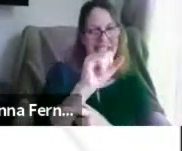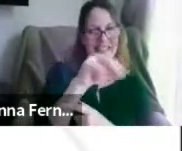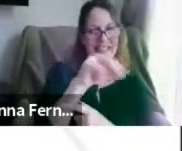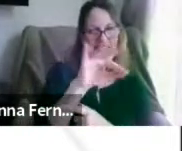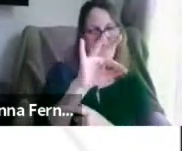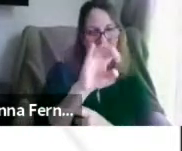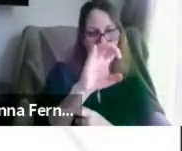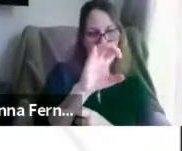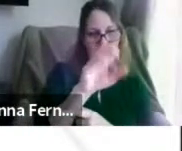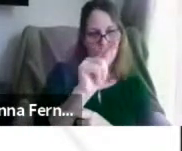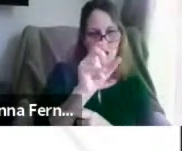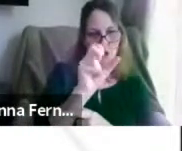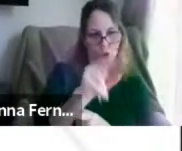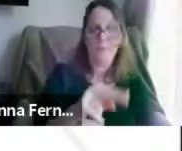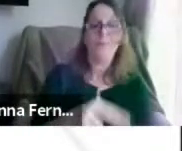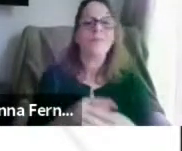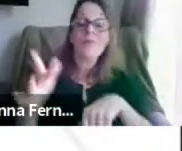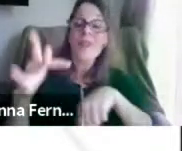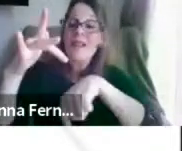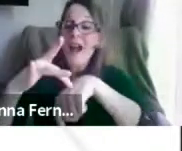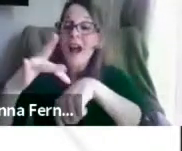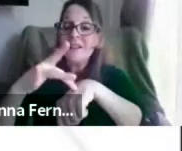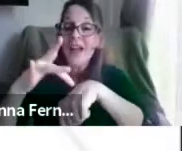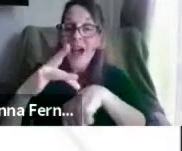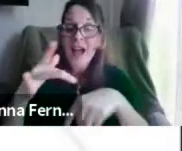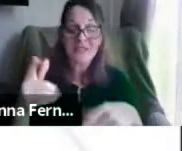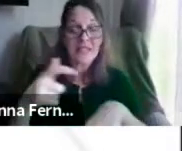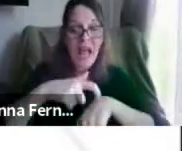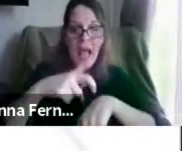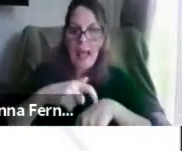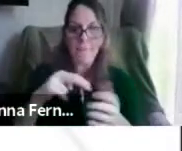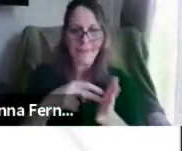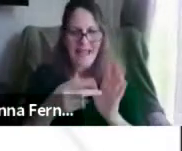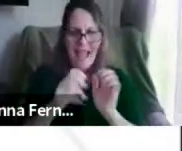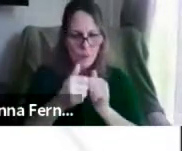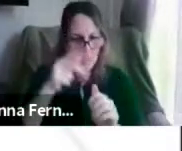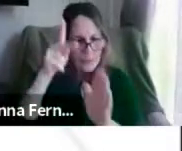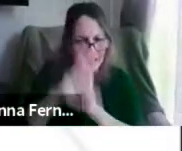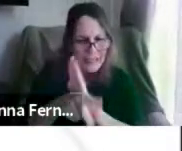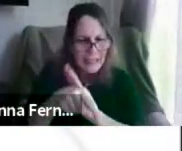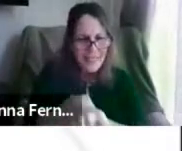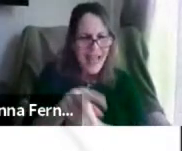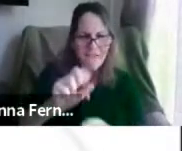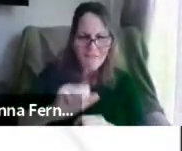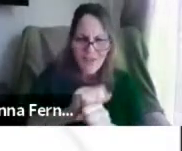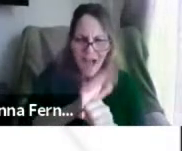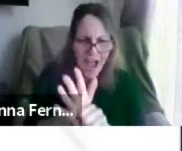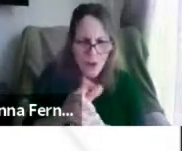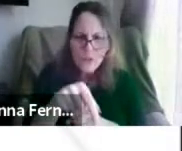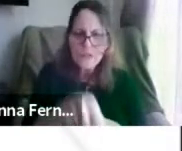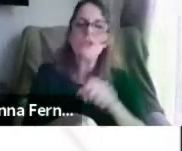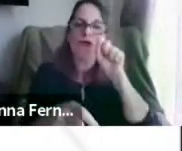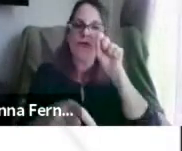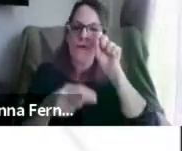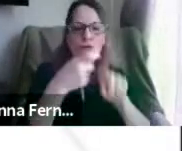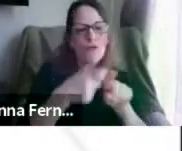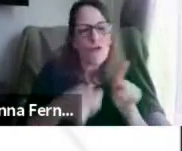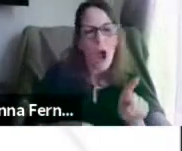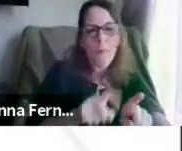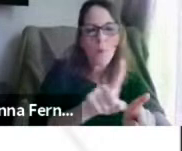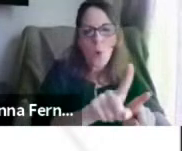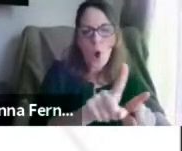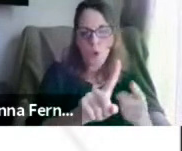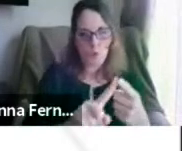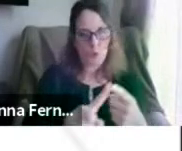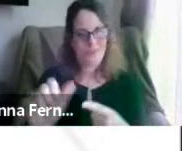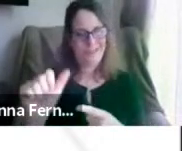contact time on a surface, that means the time that it takes to kill a virus on a surface, ranges anywhere between